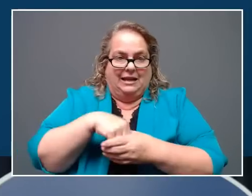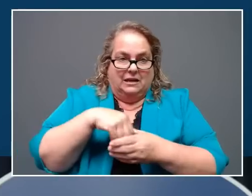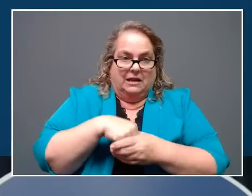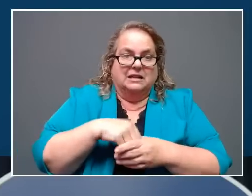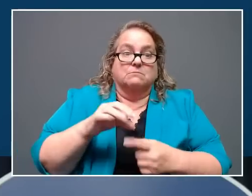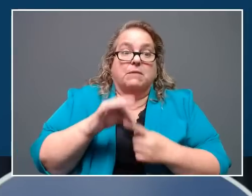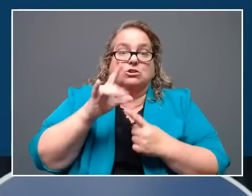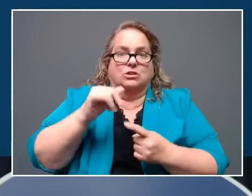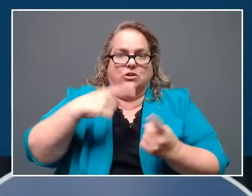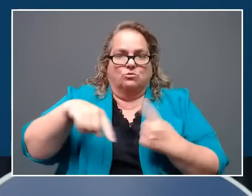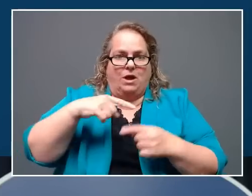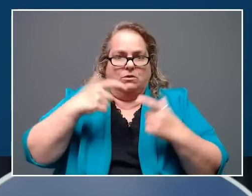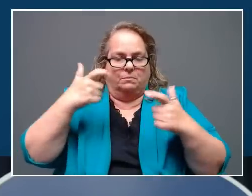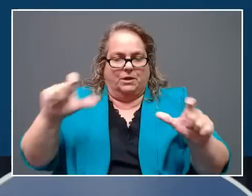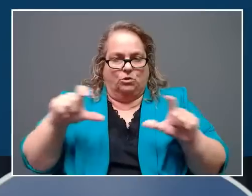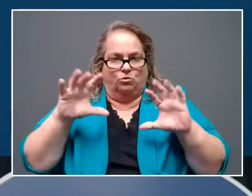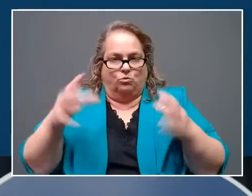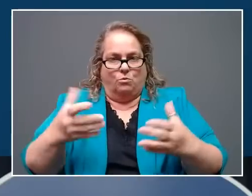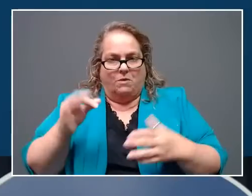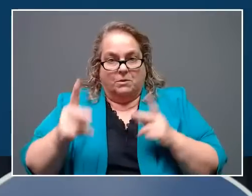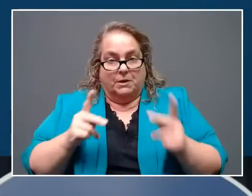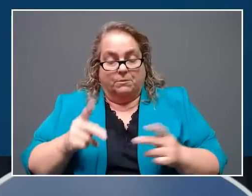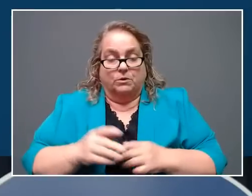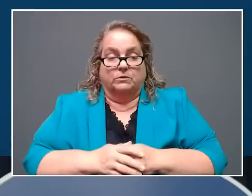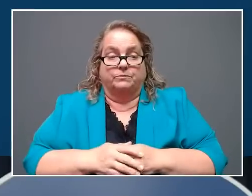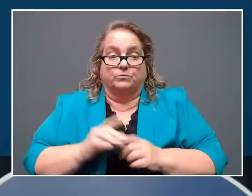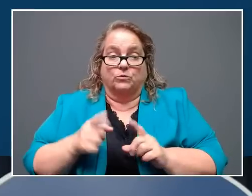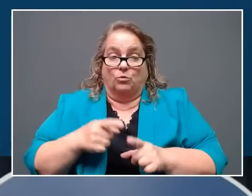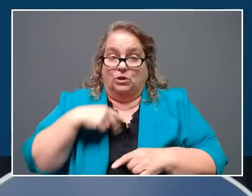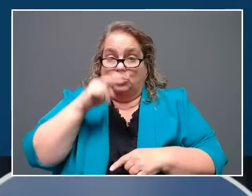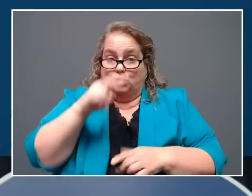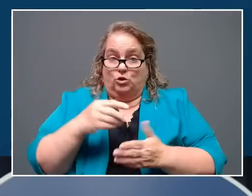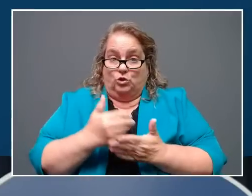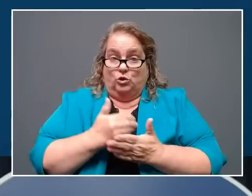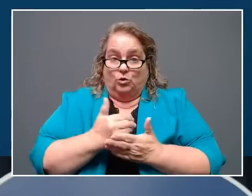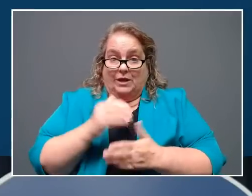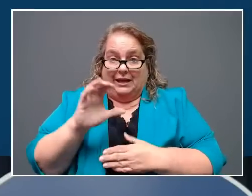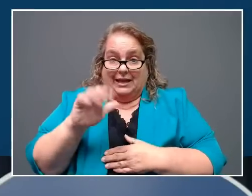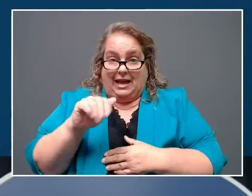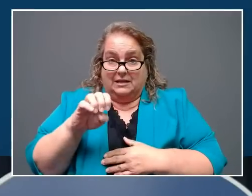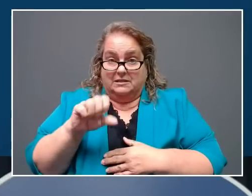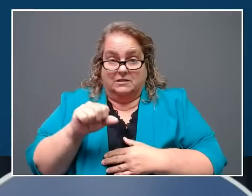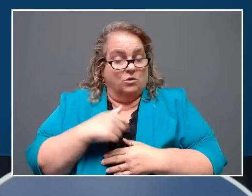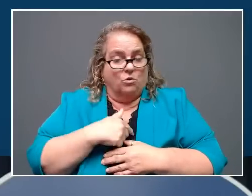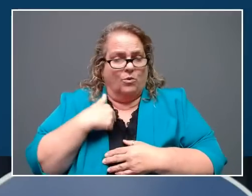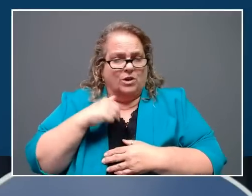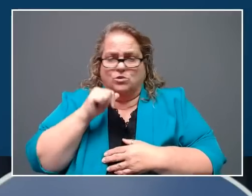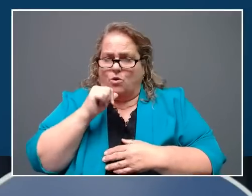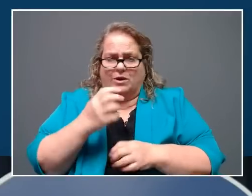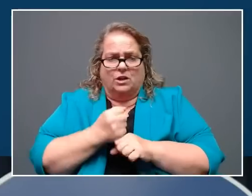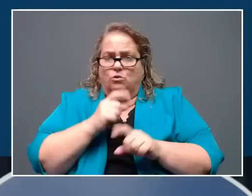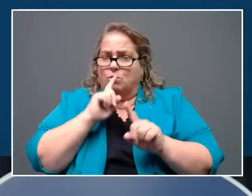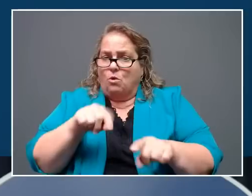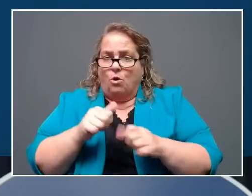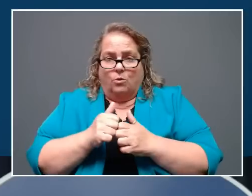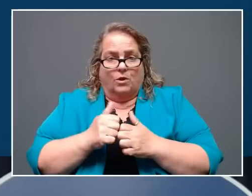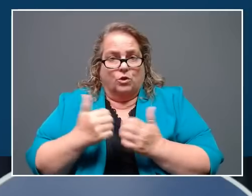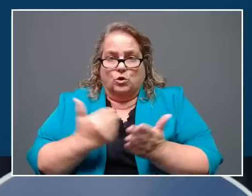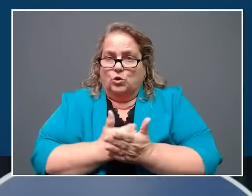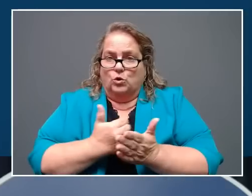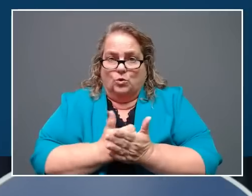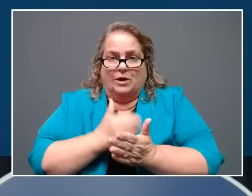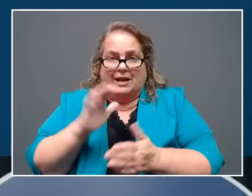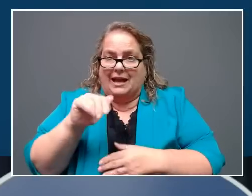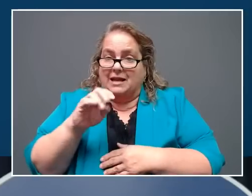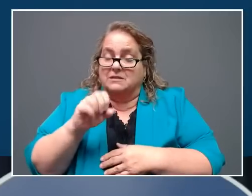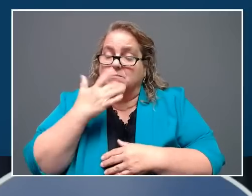crowds. When we look at new cases, and remember, we don't get reports of all new cases. Now there are so many at-home